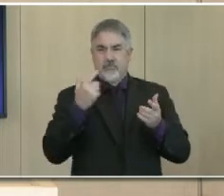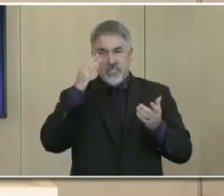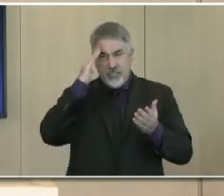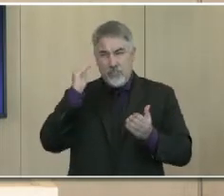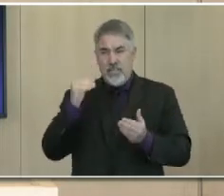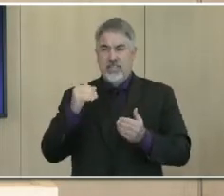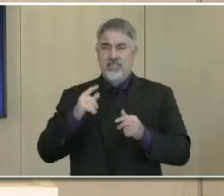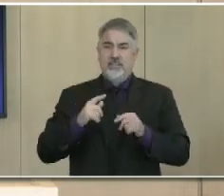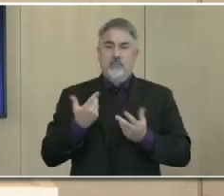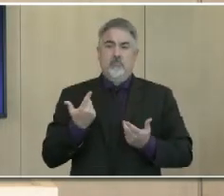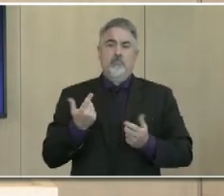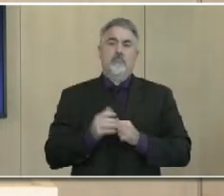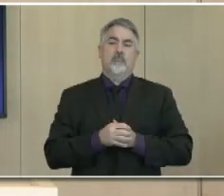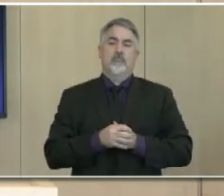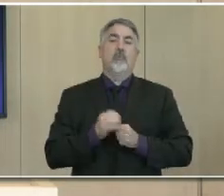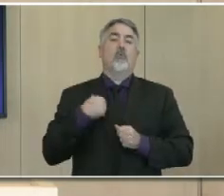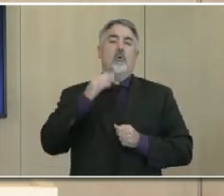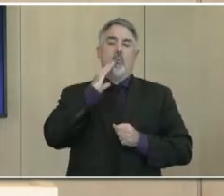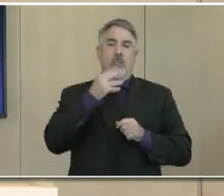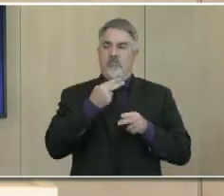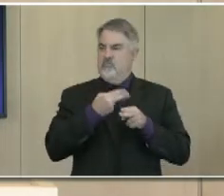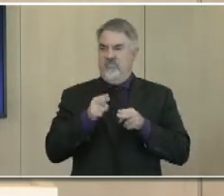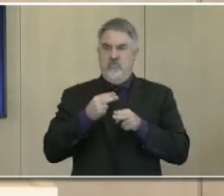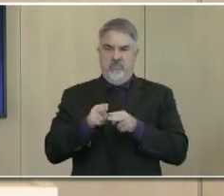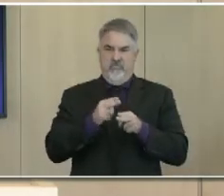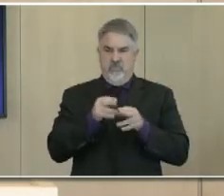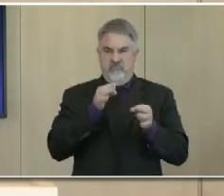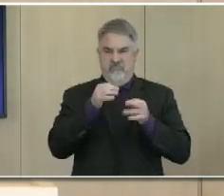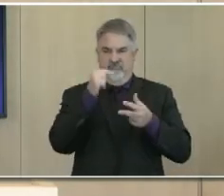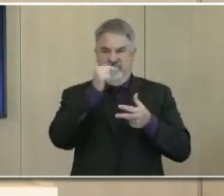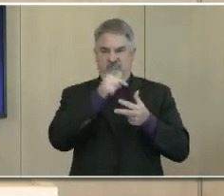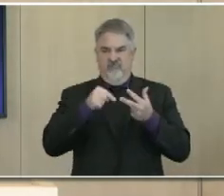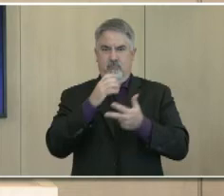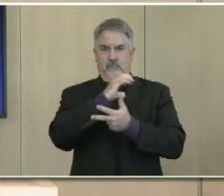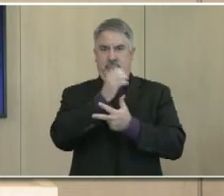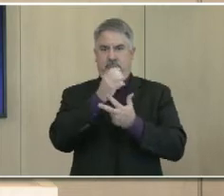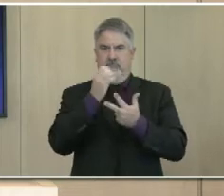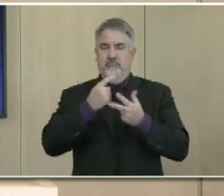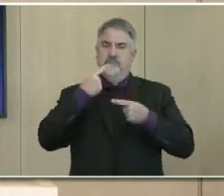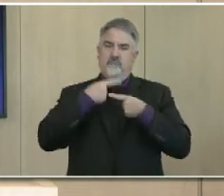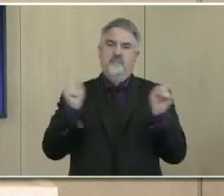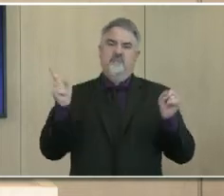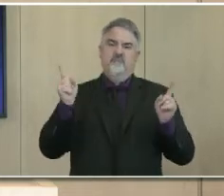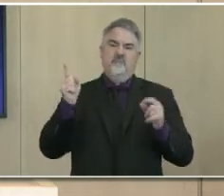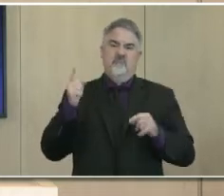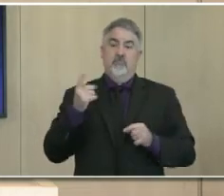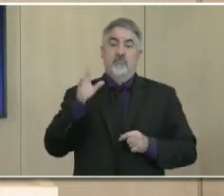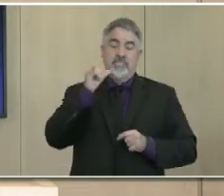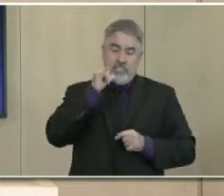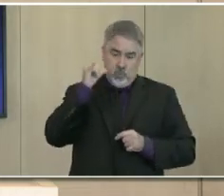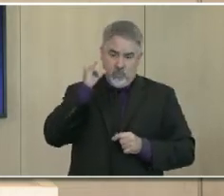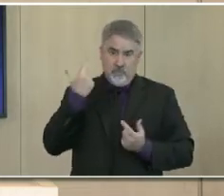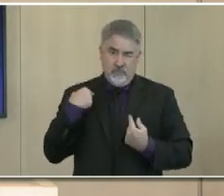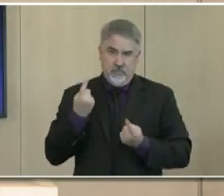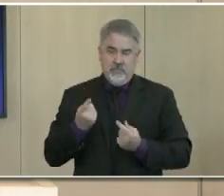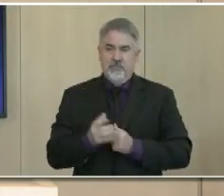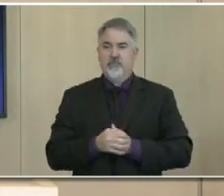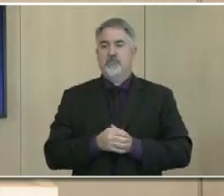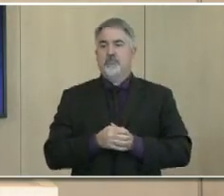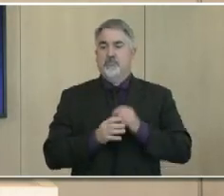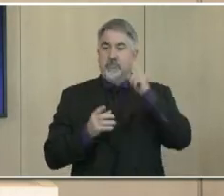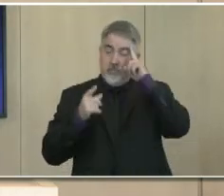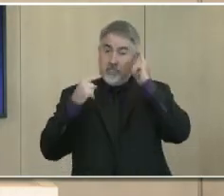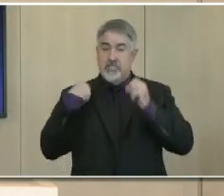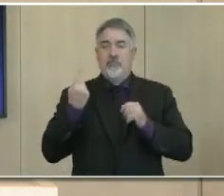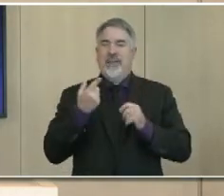going to briefly walk through the 3 sections of the order that we provided yesterday. The amendments to the order from Dr.